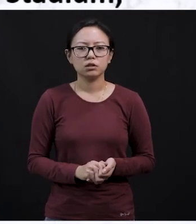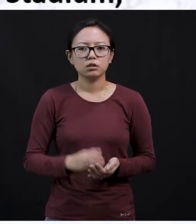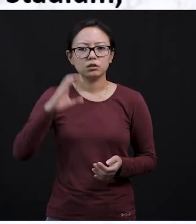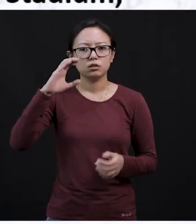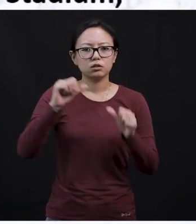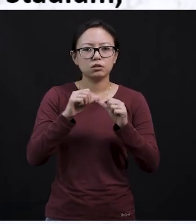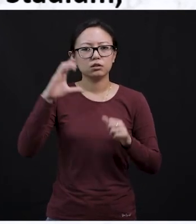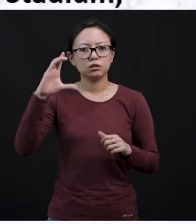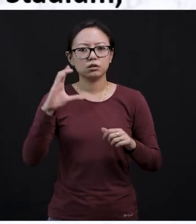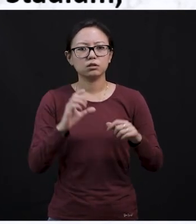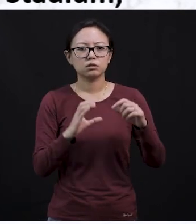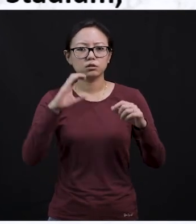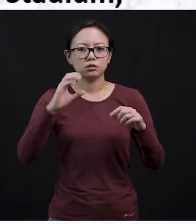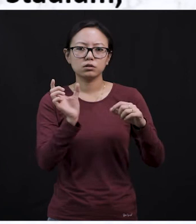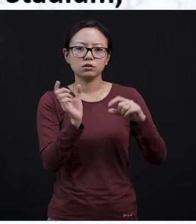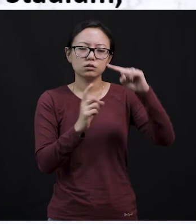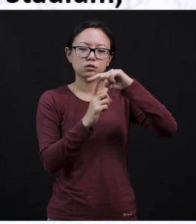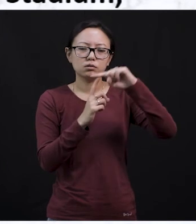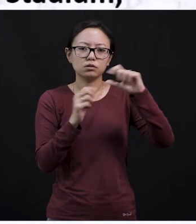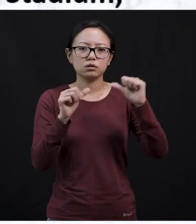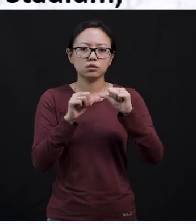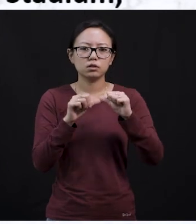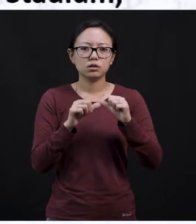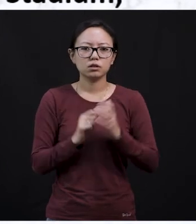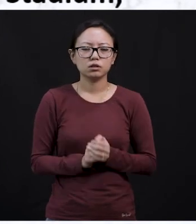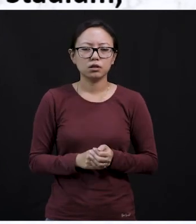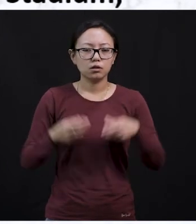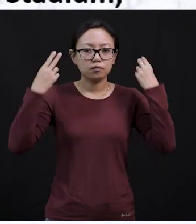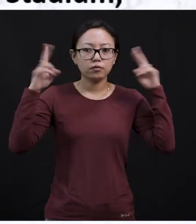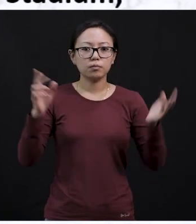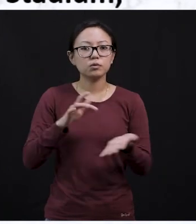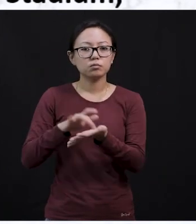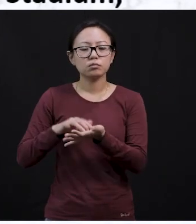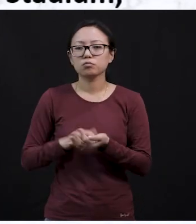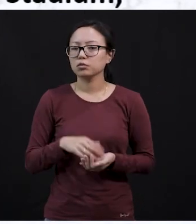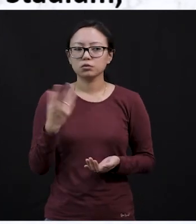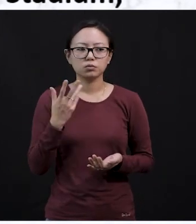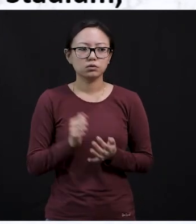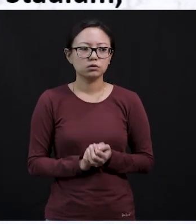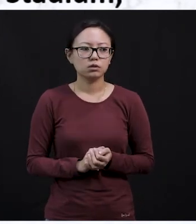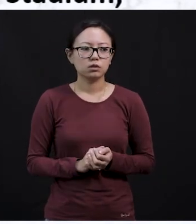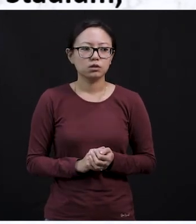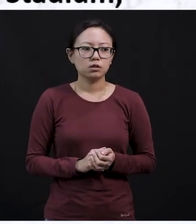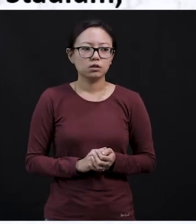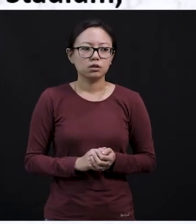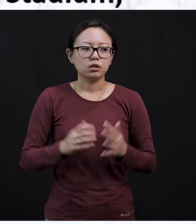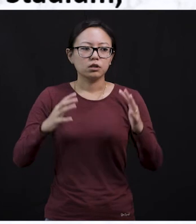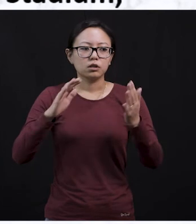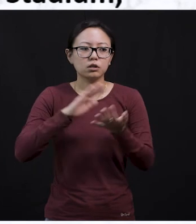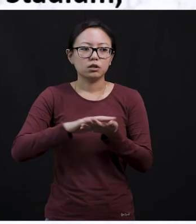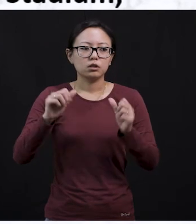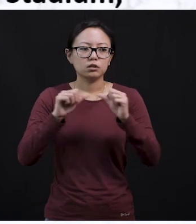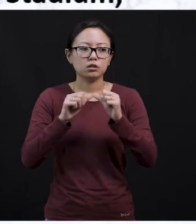attractions that Calcutta has to offer. So the famous Howrah Bridge is there, South Park Street is there. The South Park